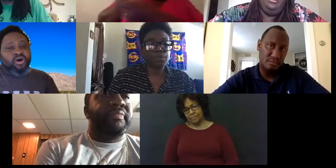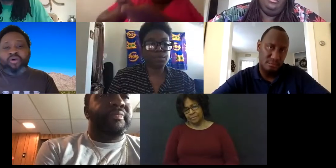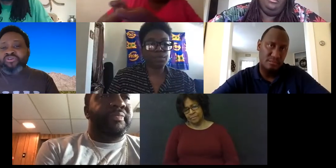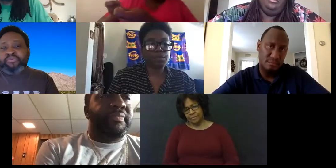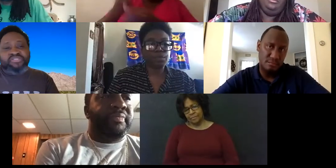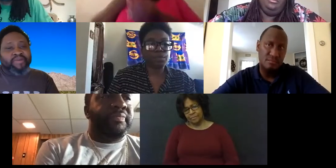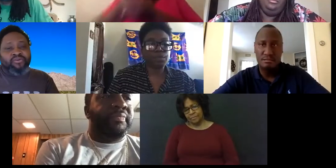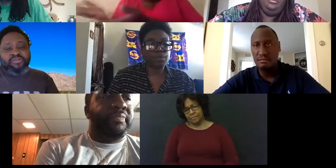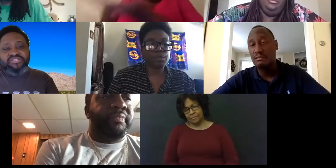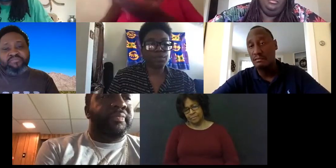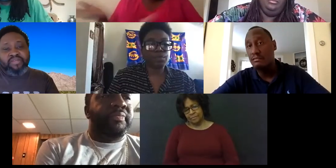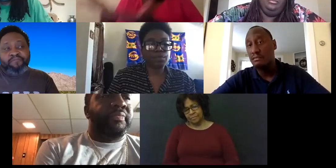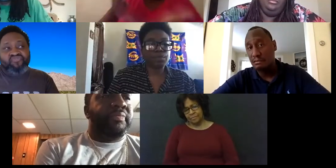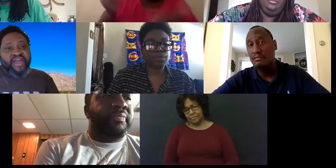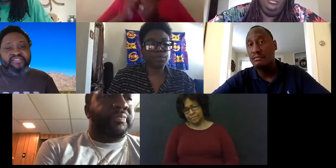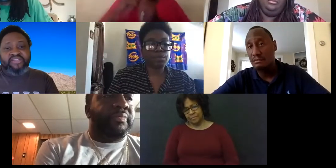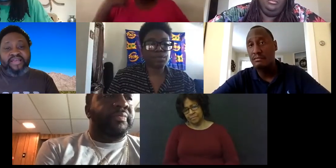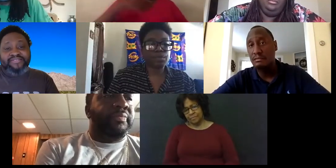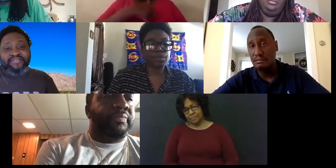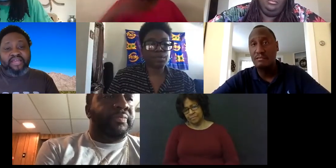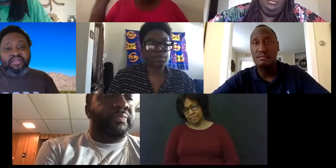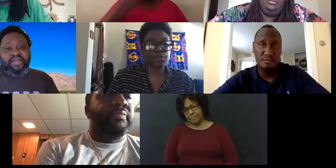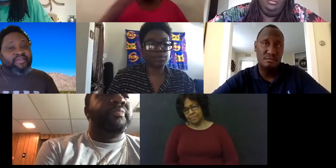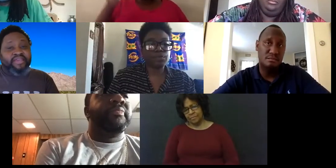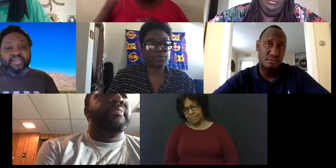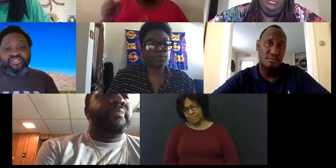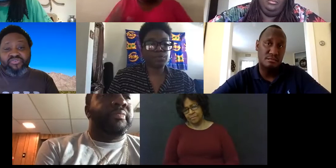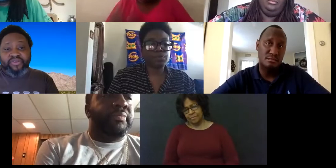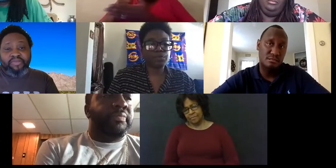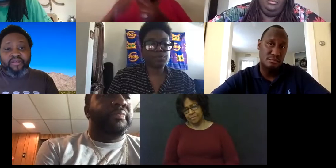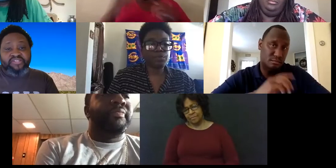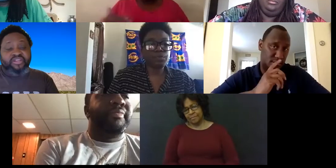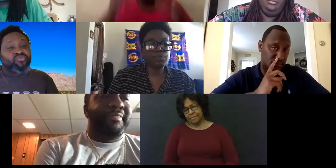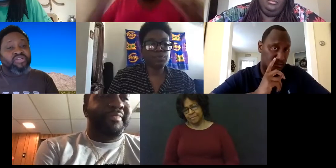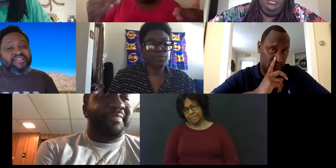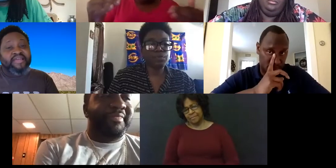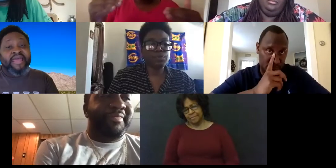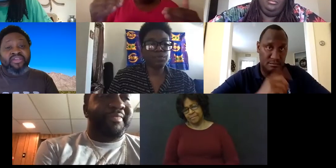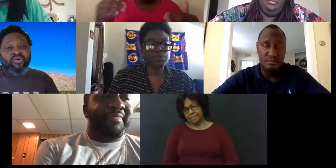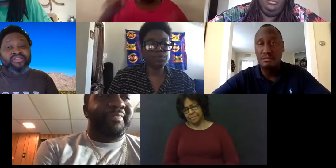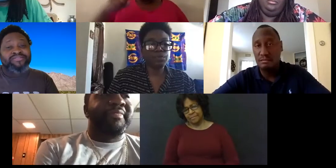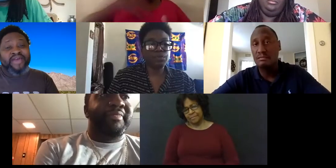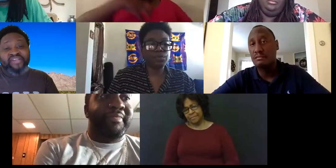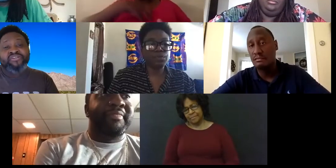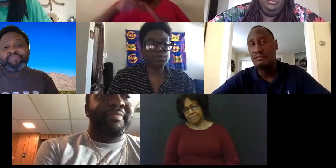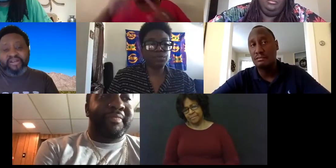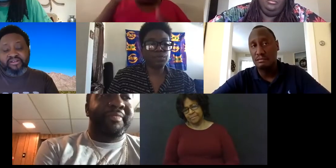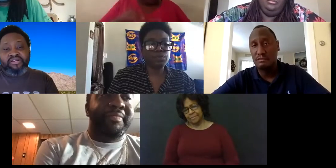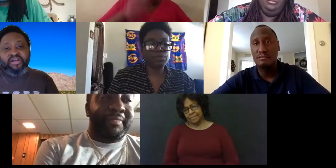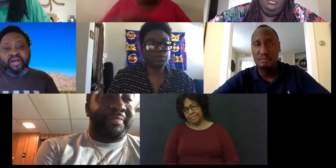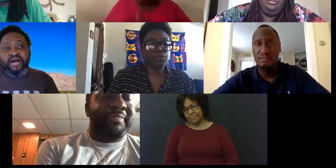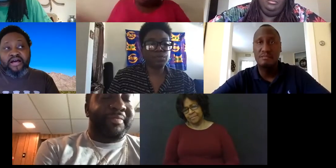There's always going to be somebody who needs to be dragged to the next thing, kicking and screaming until they realize that, hey, you know what? This is actually